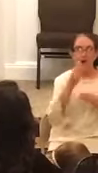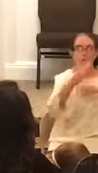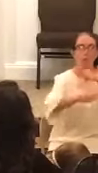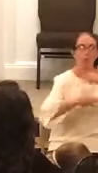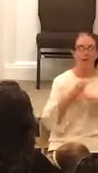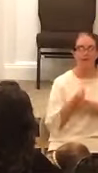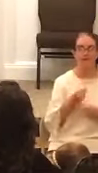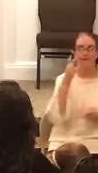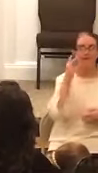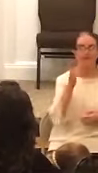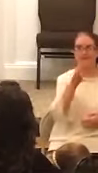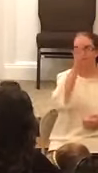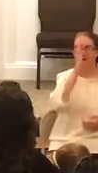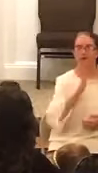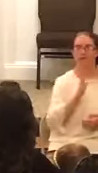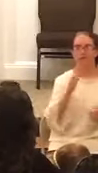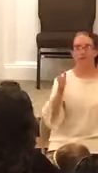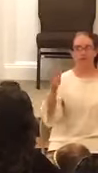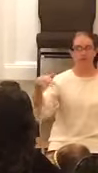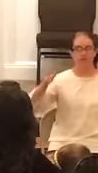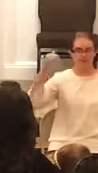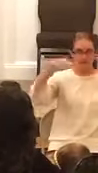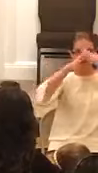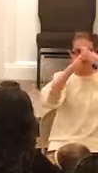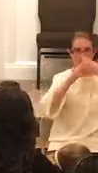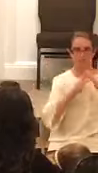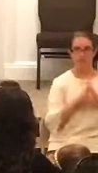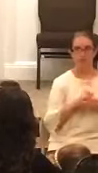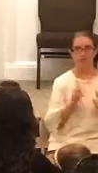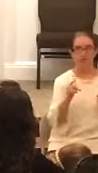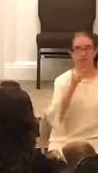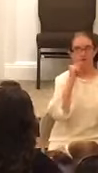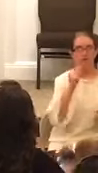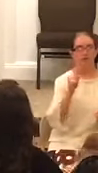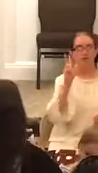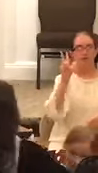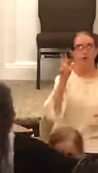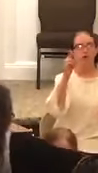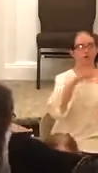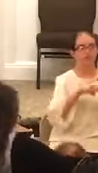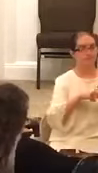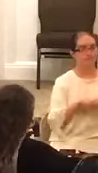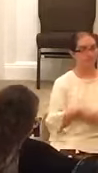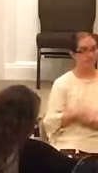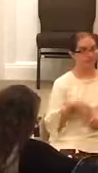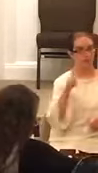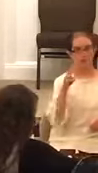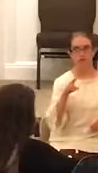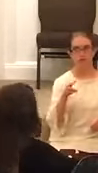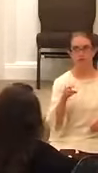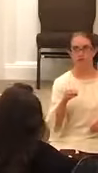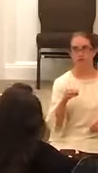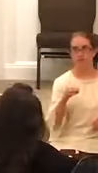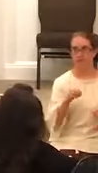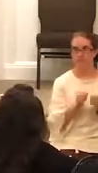world can you see God when you get to heaven? You know, there's people tell me, oh, there's three thrones. I'm like, well, two of them's going to be in.